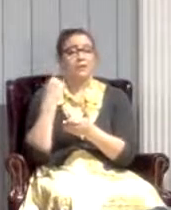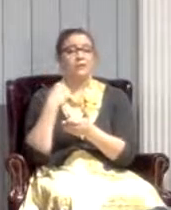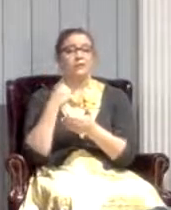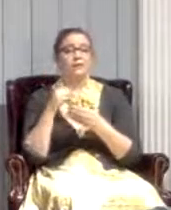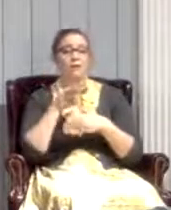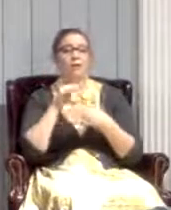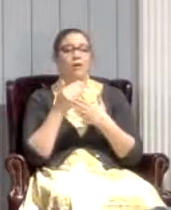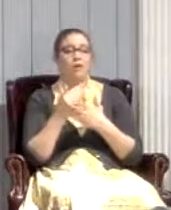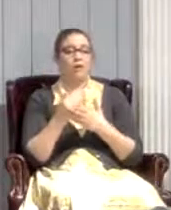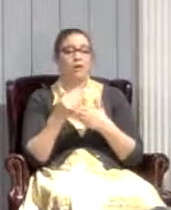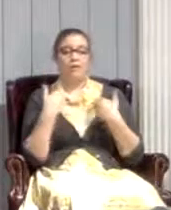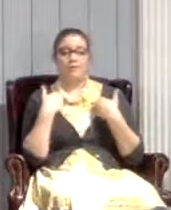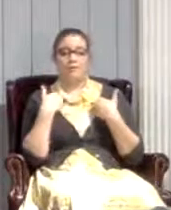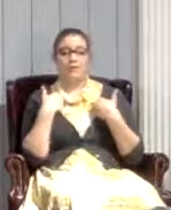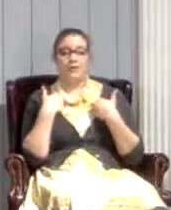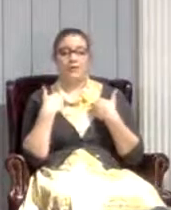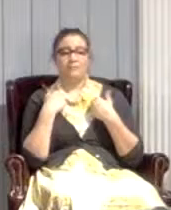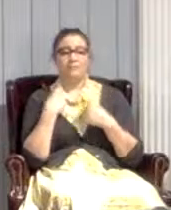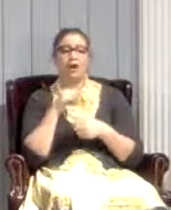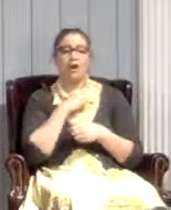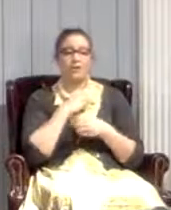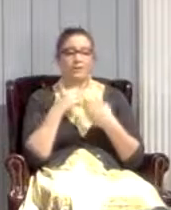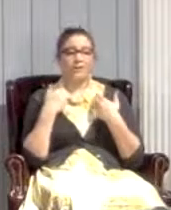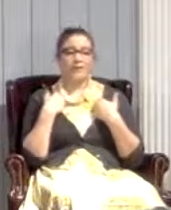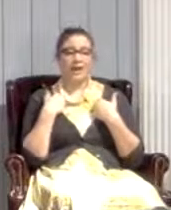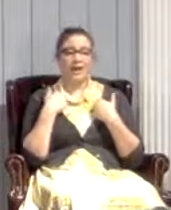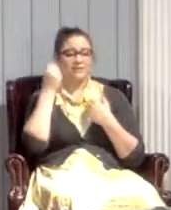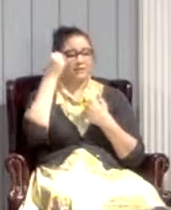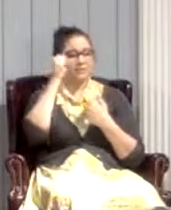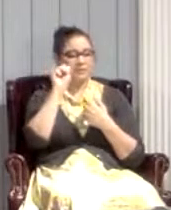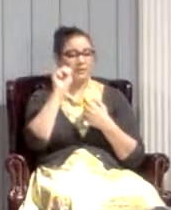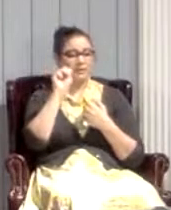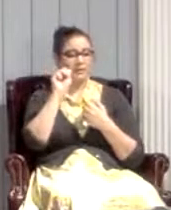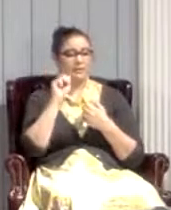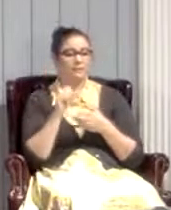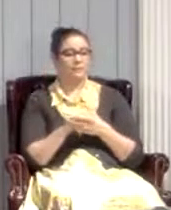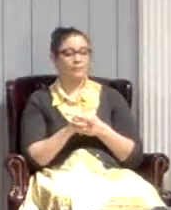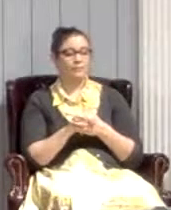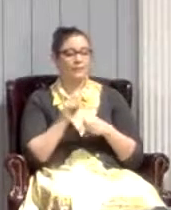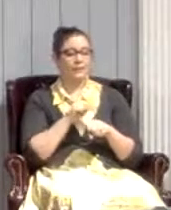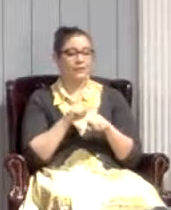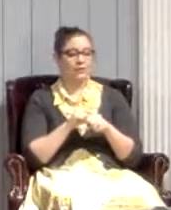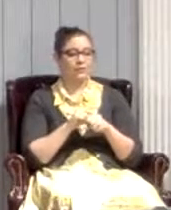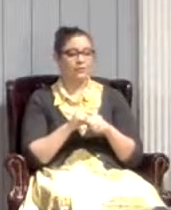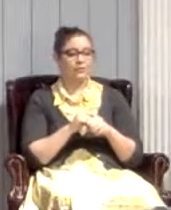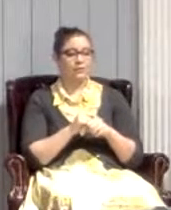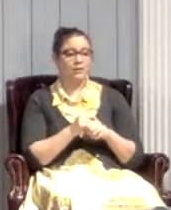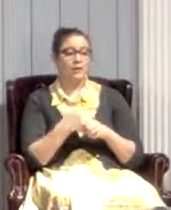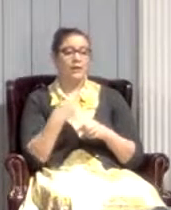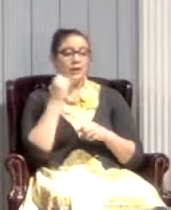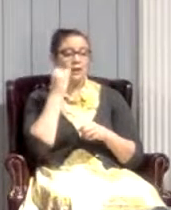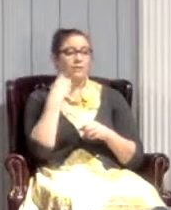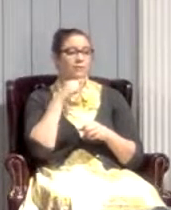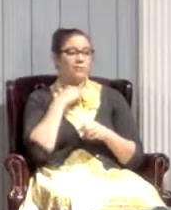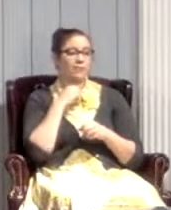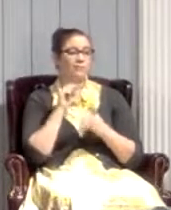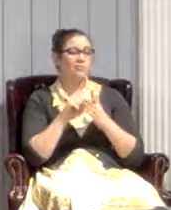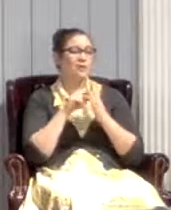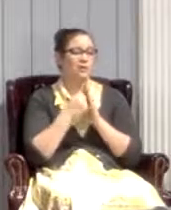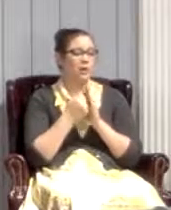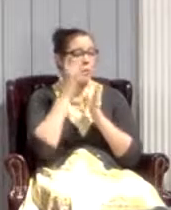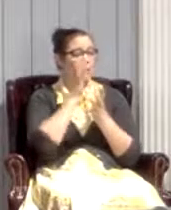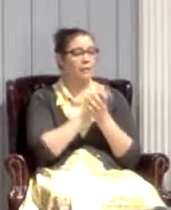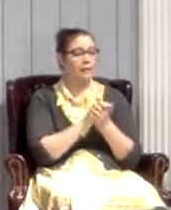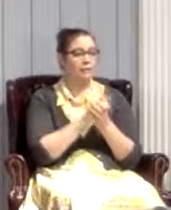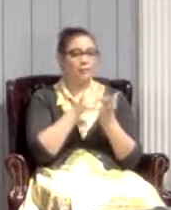we allow people to tell us all these things that the pastor's wrong about, pretty soon we start thinking, yeah.